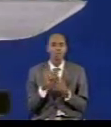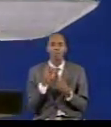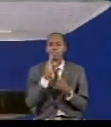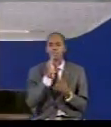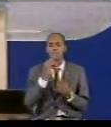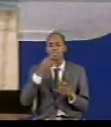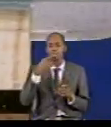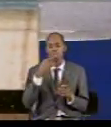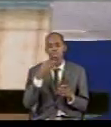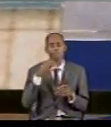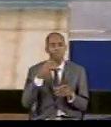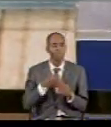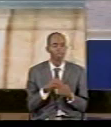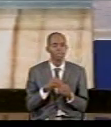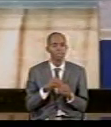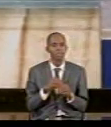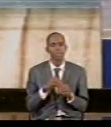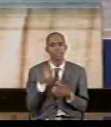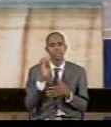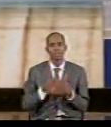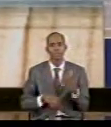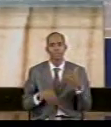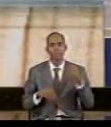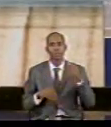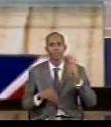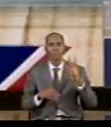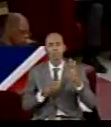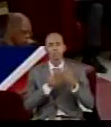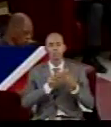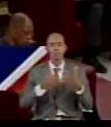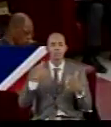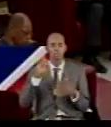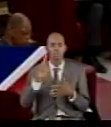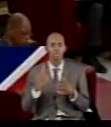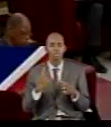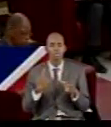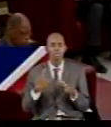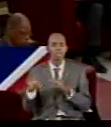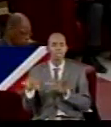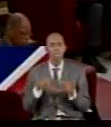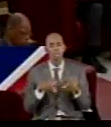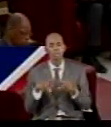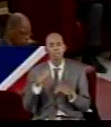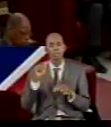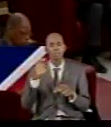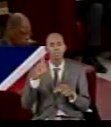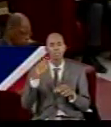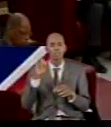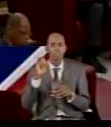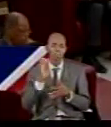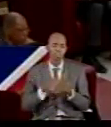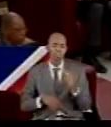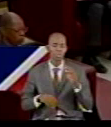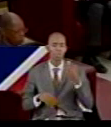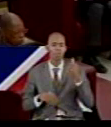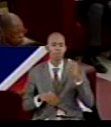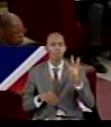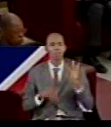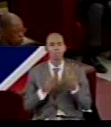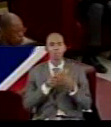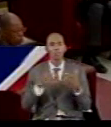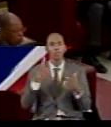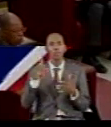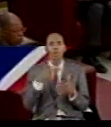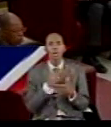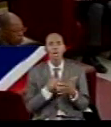Chapter 14, verse 1. Acts 14, verse 1. And it came to